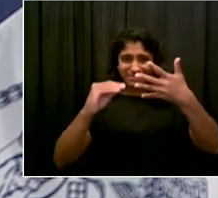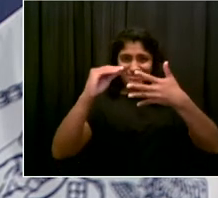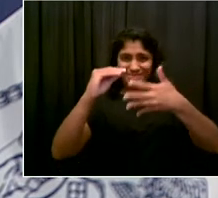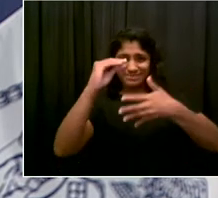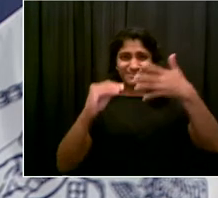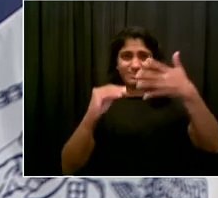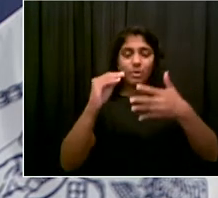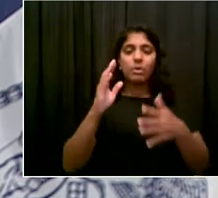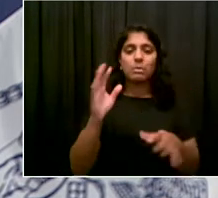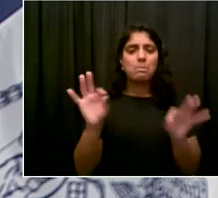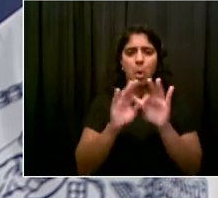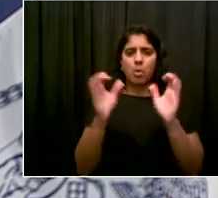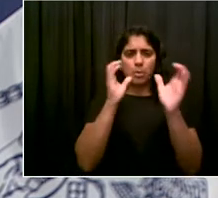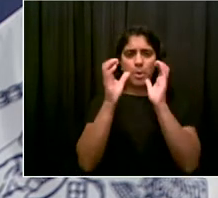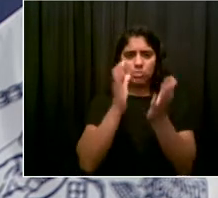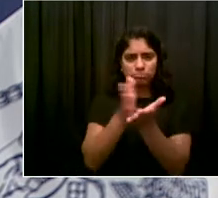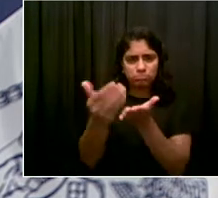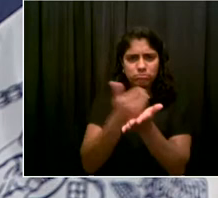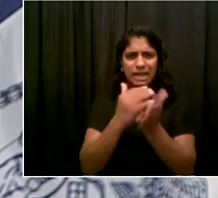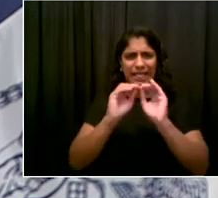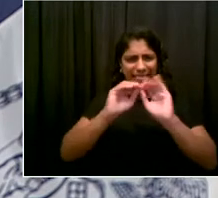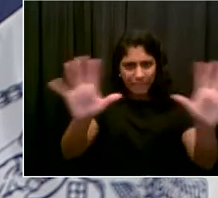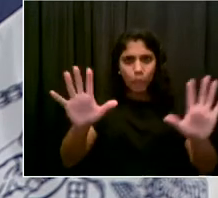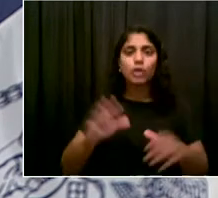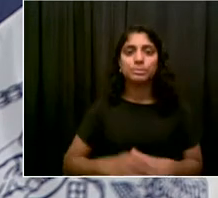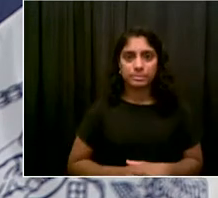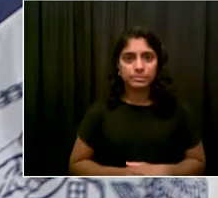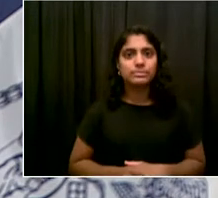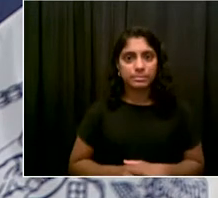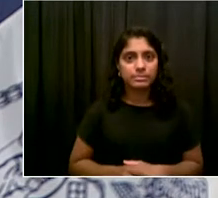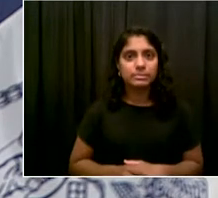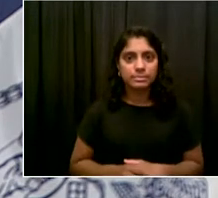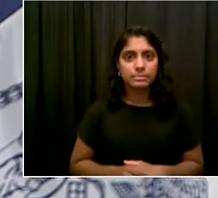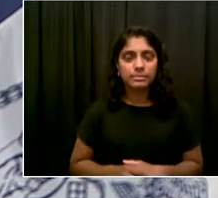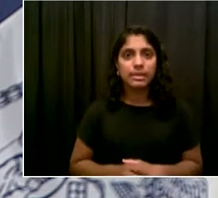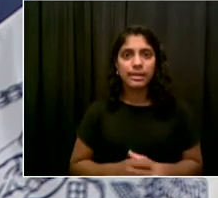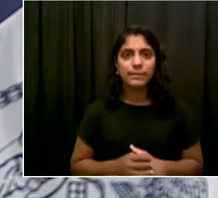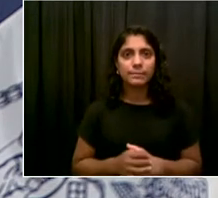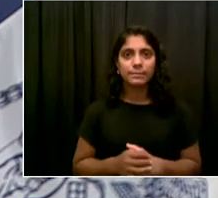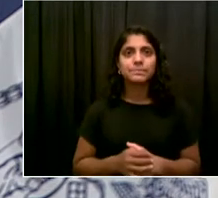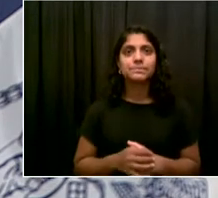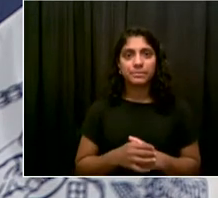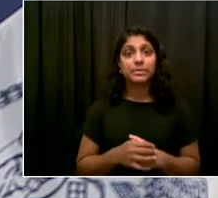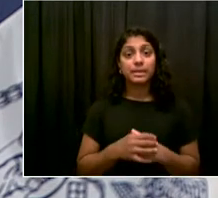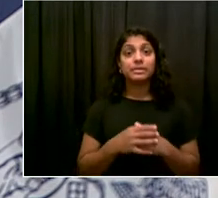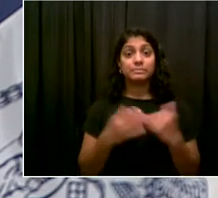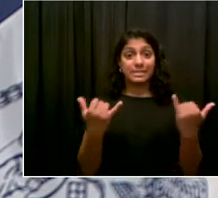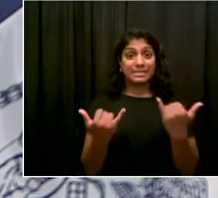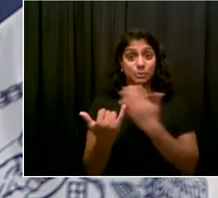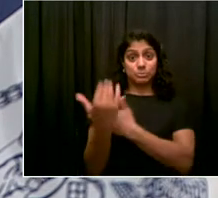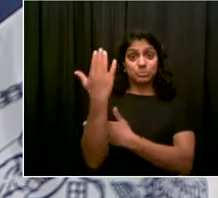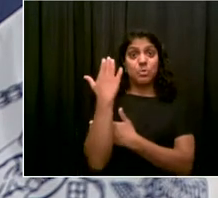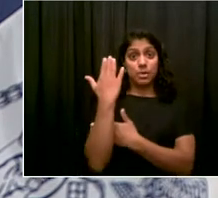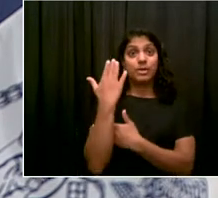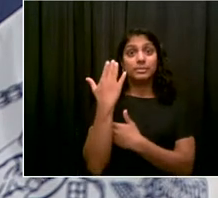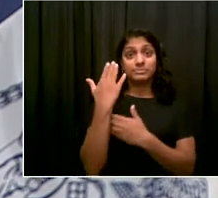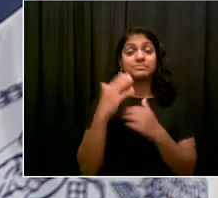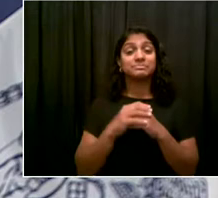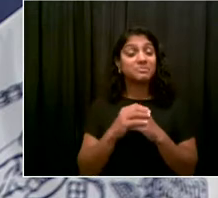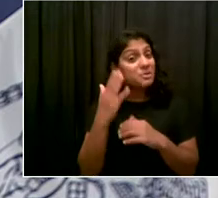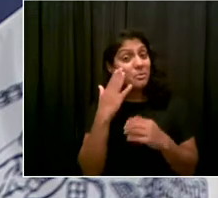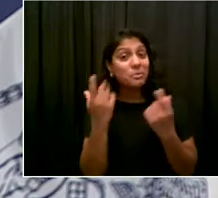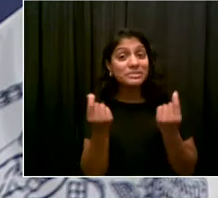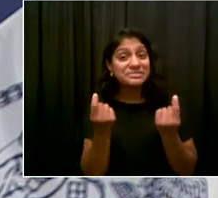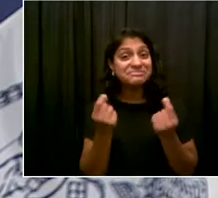on how the count goes. But as of this morning, certainly, you know, New Yorkers can be proud. A good,